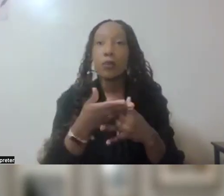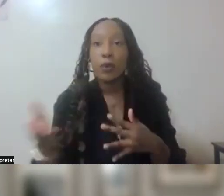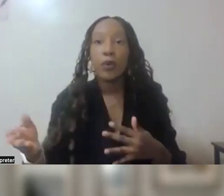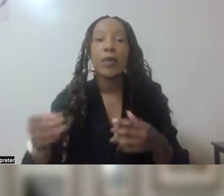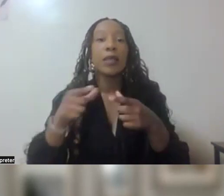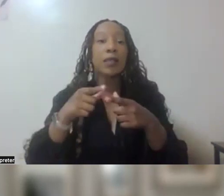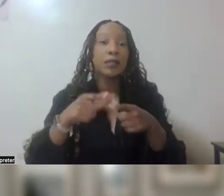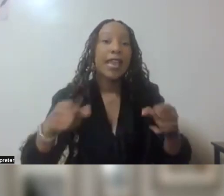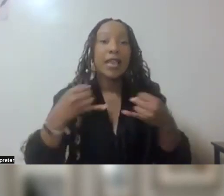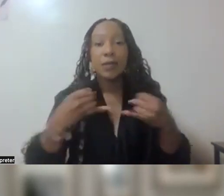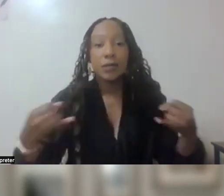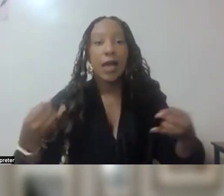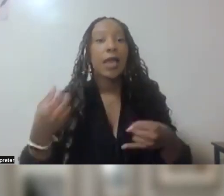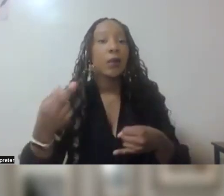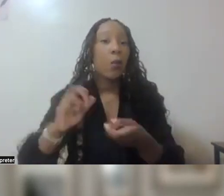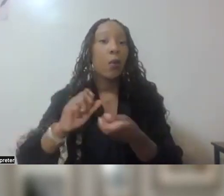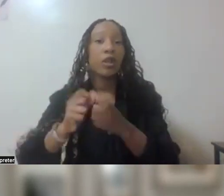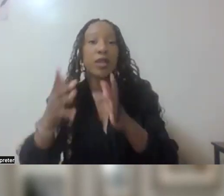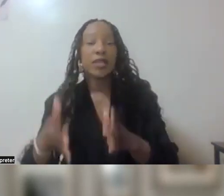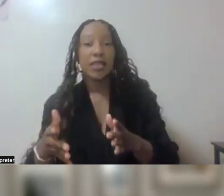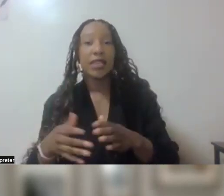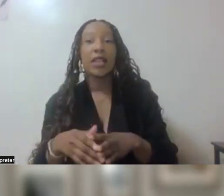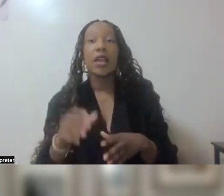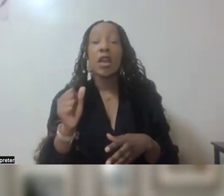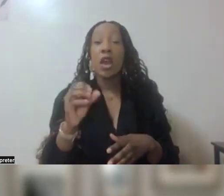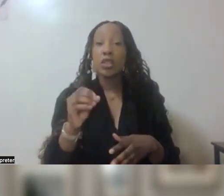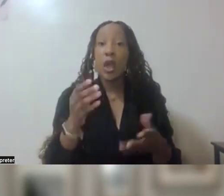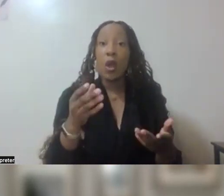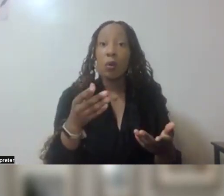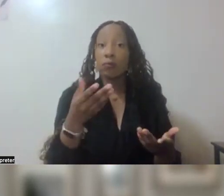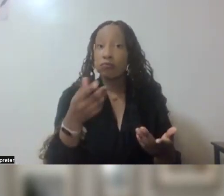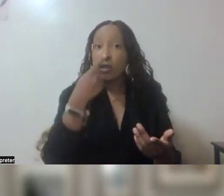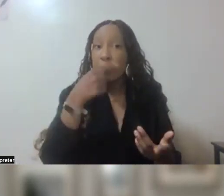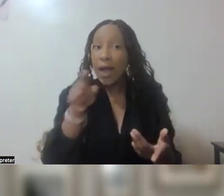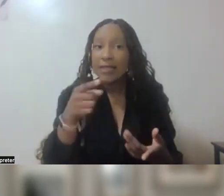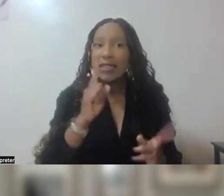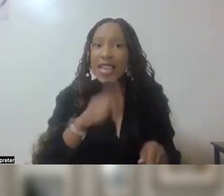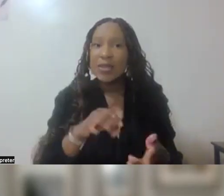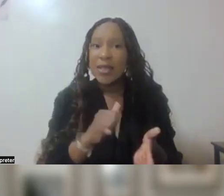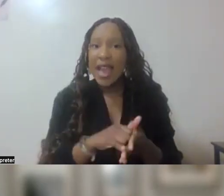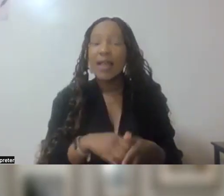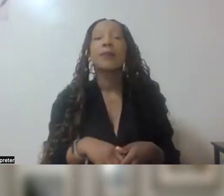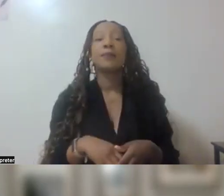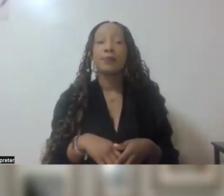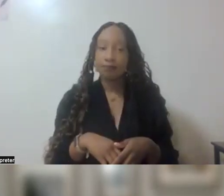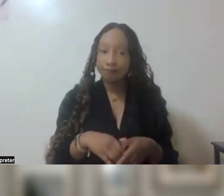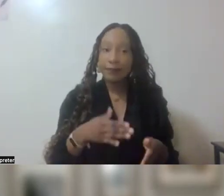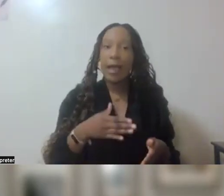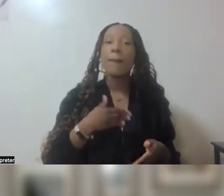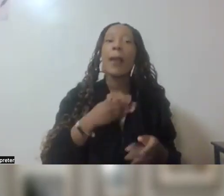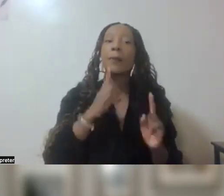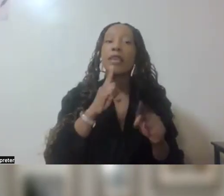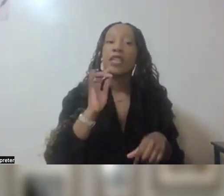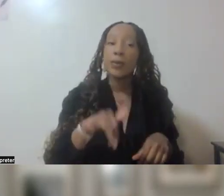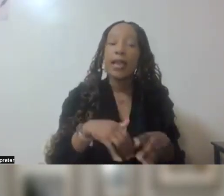a third-party translator? So really, language, Dr. Bazran or... No, I'd be happy to speak to that.